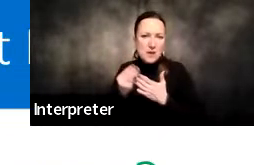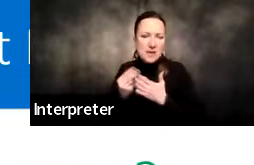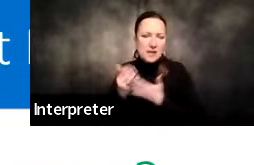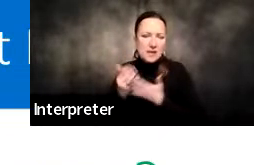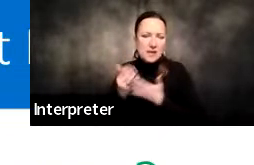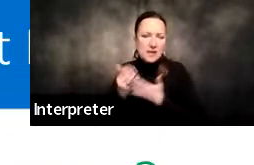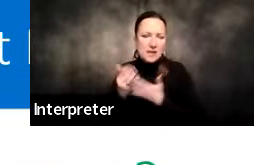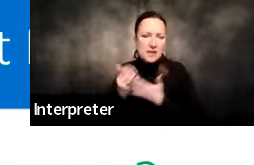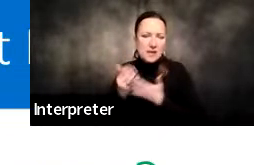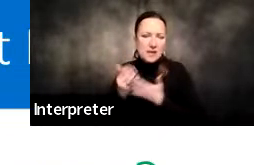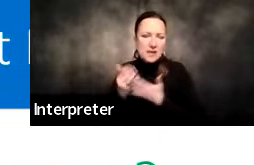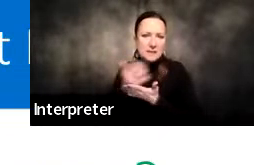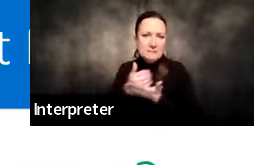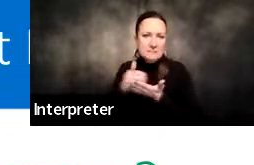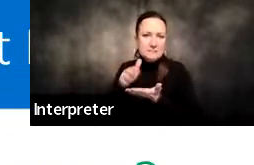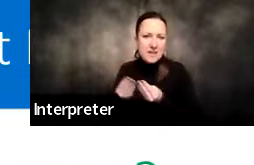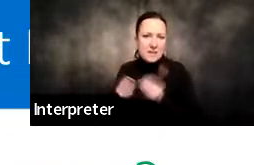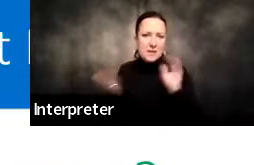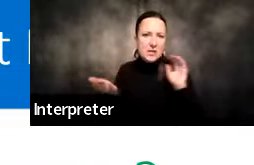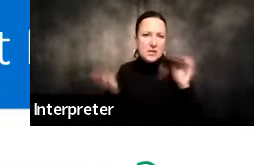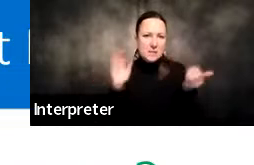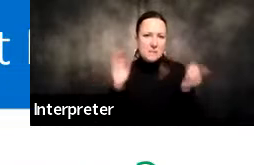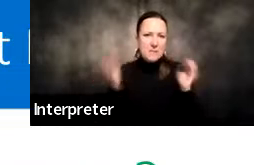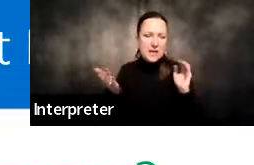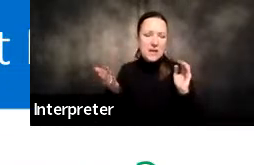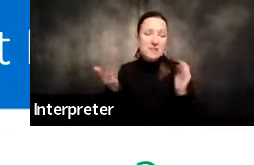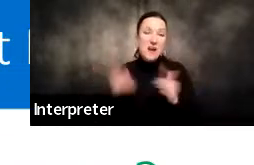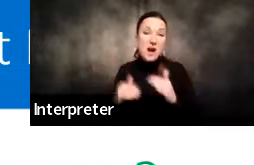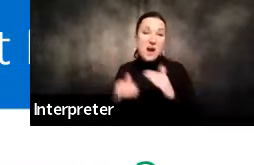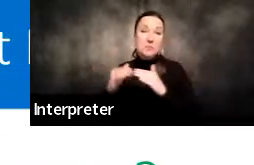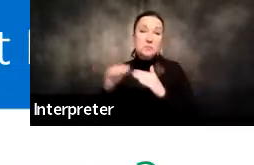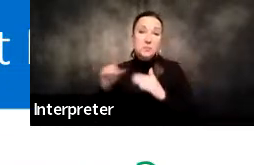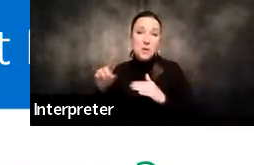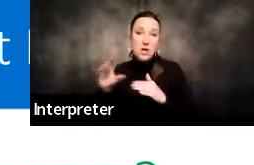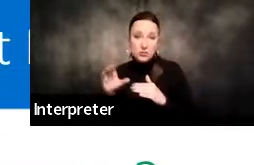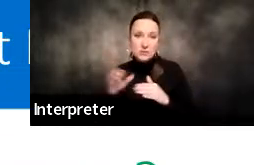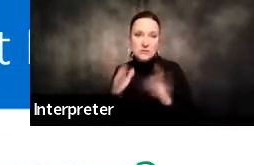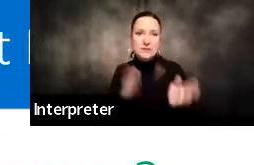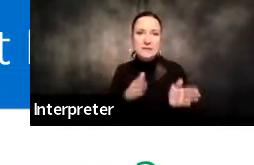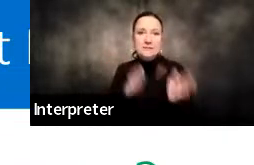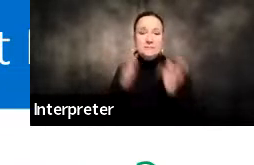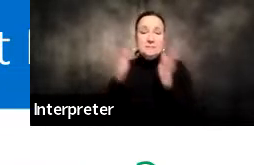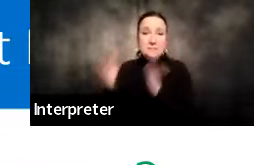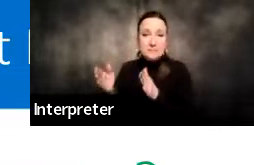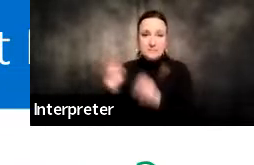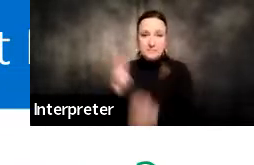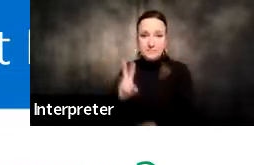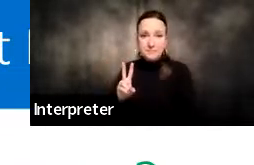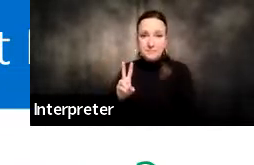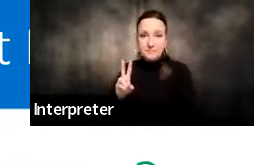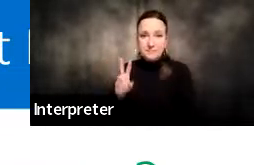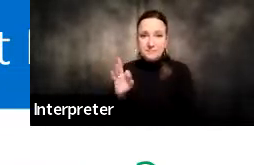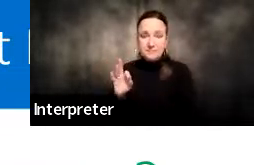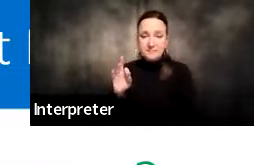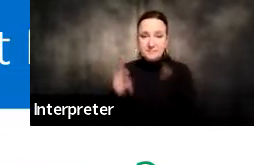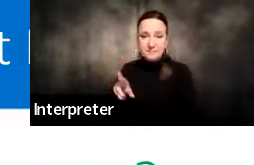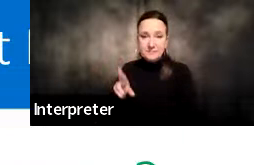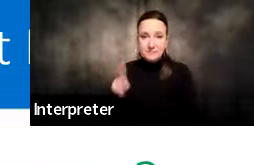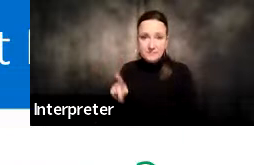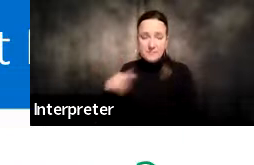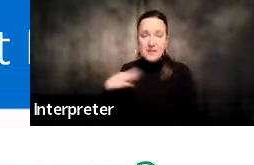family size, can pay up to 100%. And then there's the voluntary replacement program for folks who have a